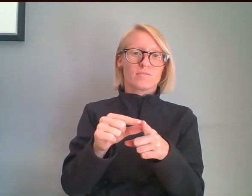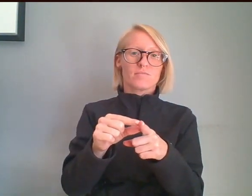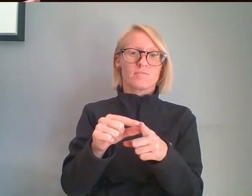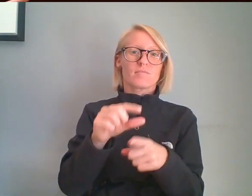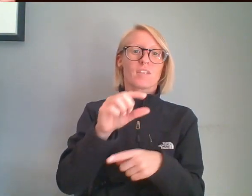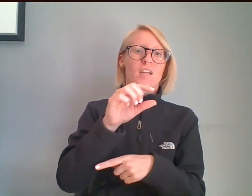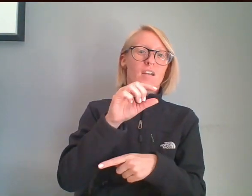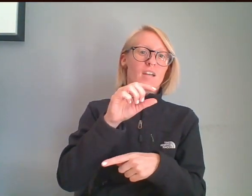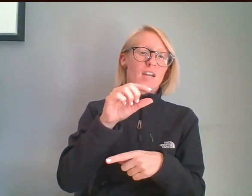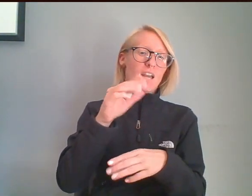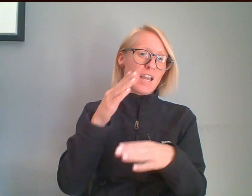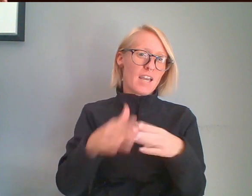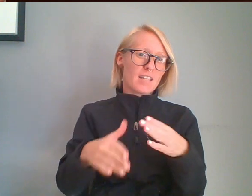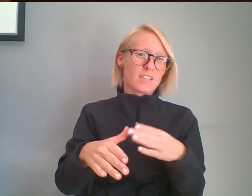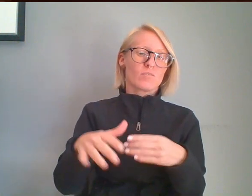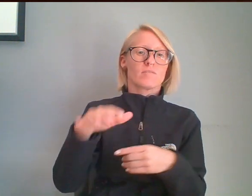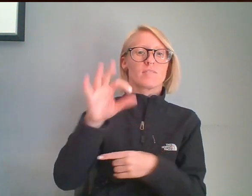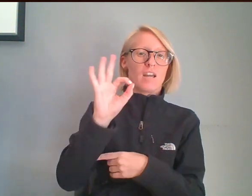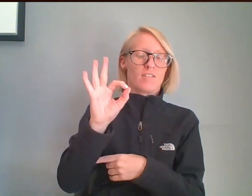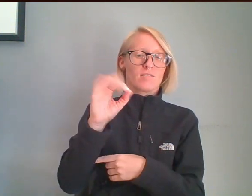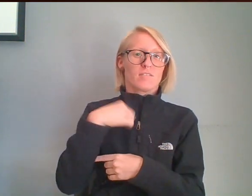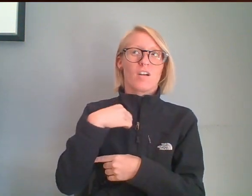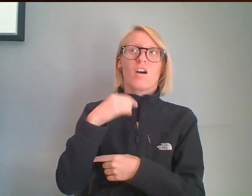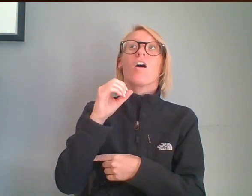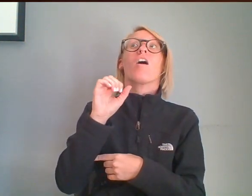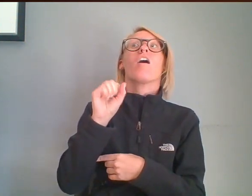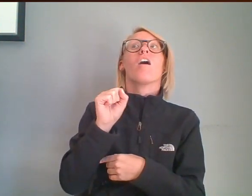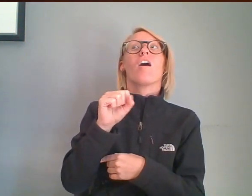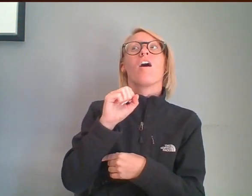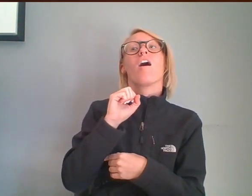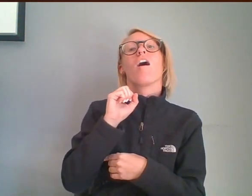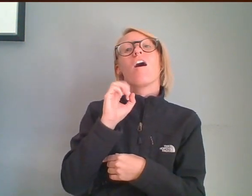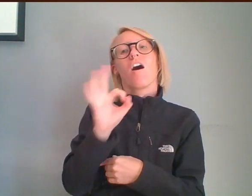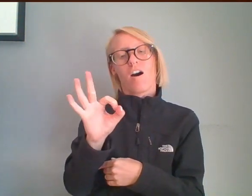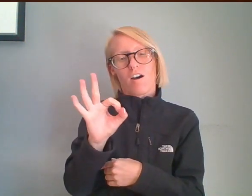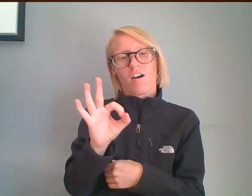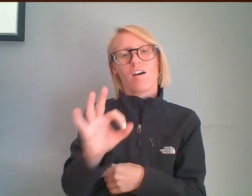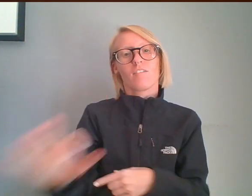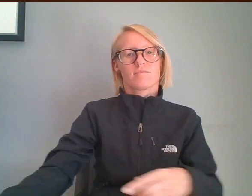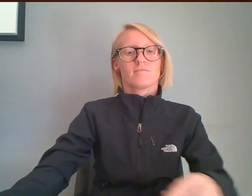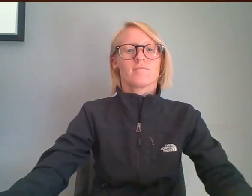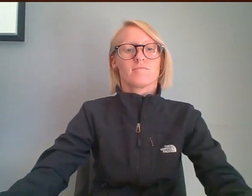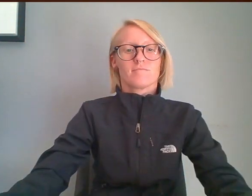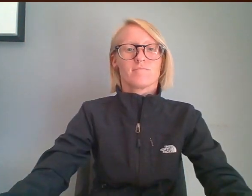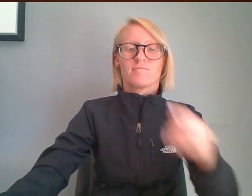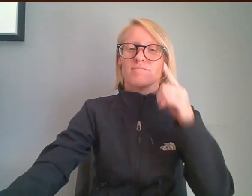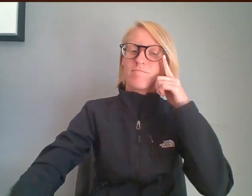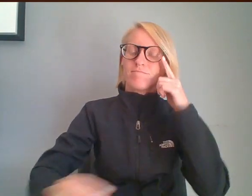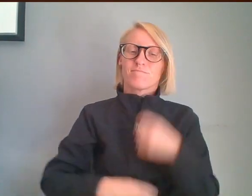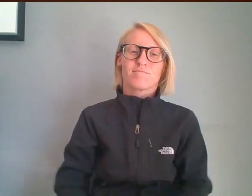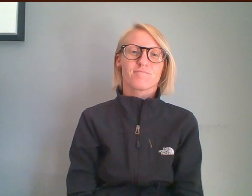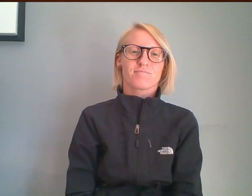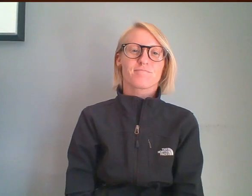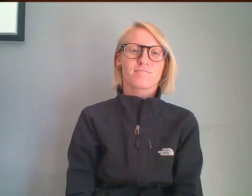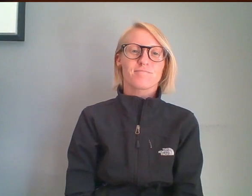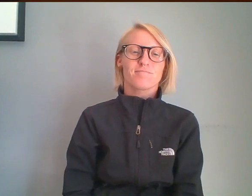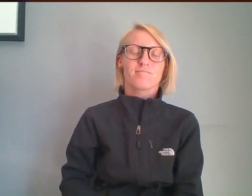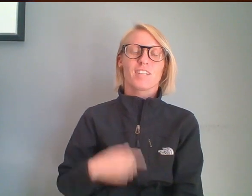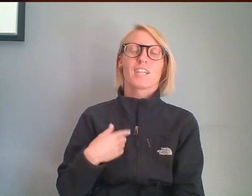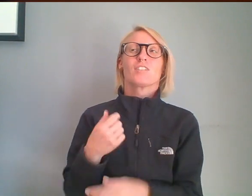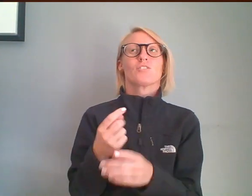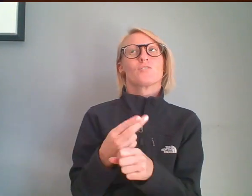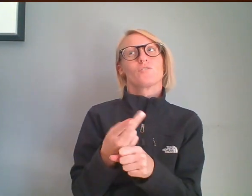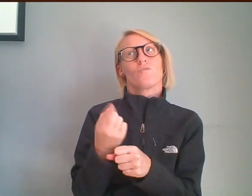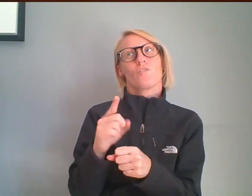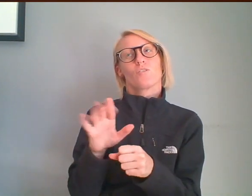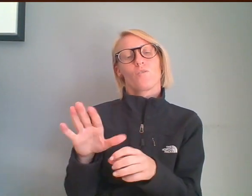Of. We'll make sure to get this to you so you can torment your friends and family at a later date. When I first was